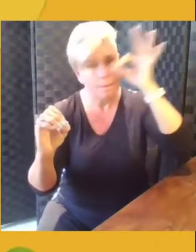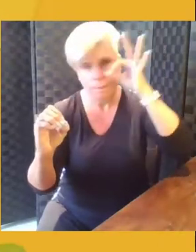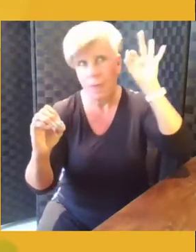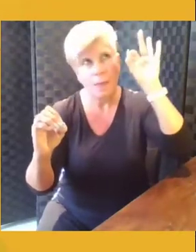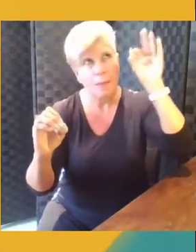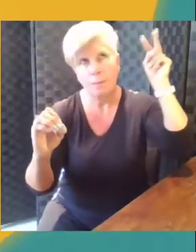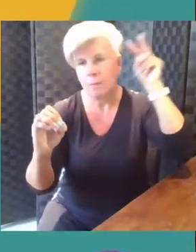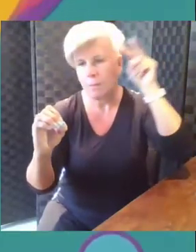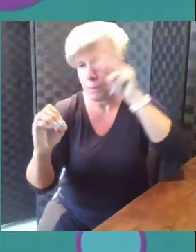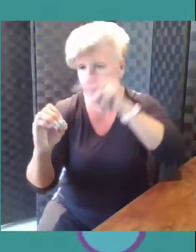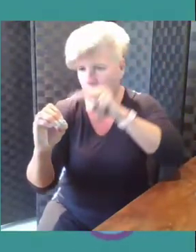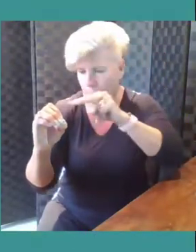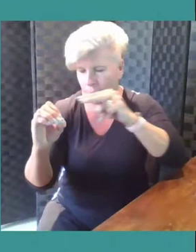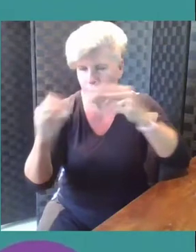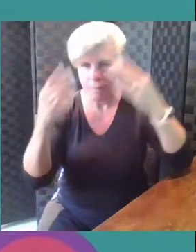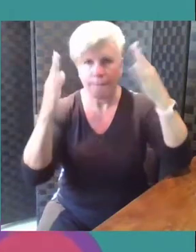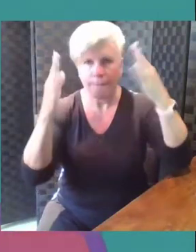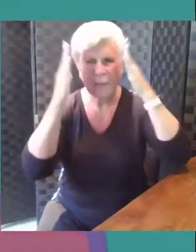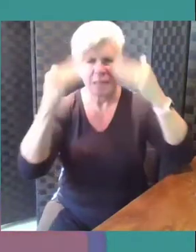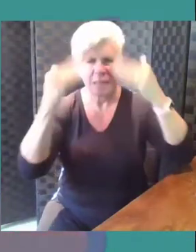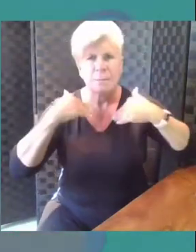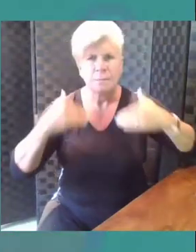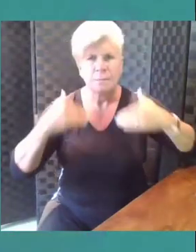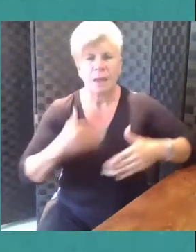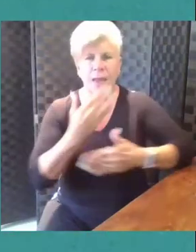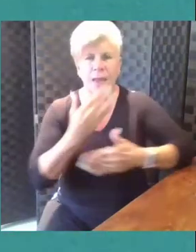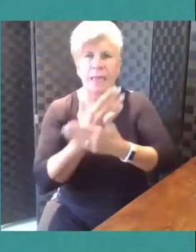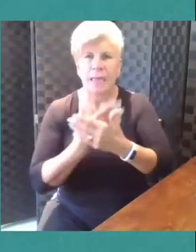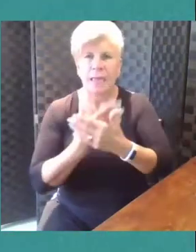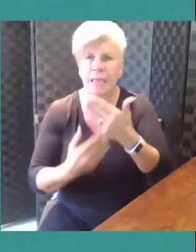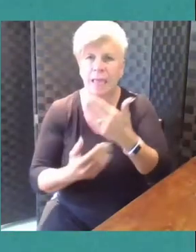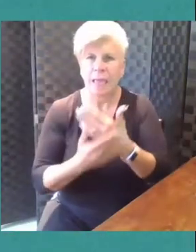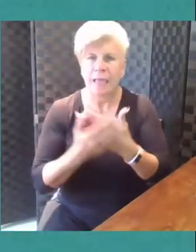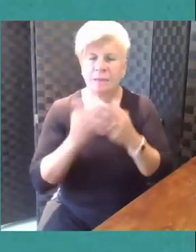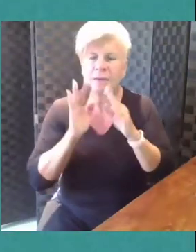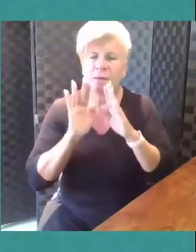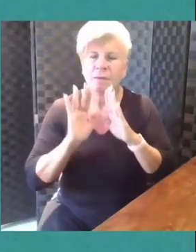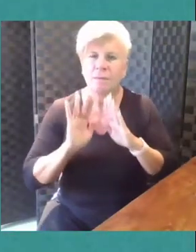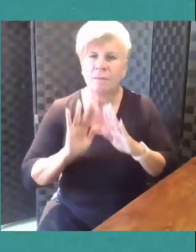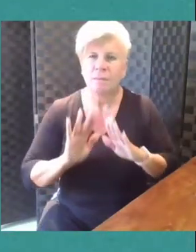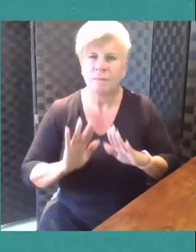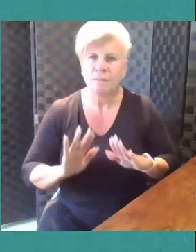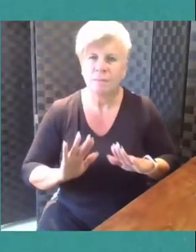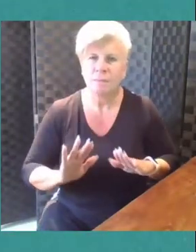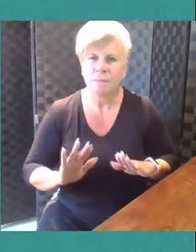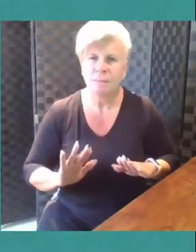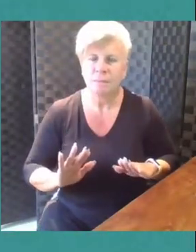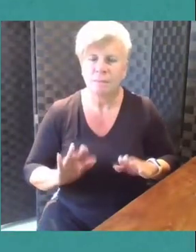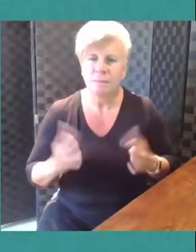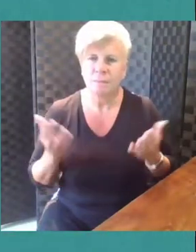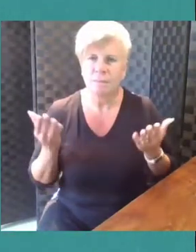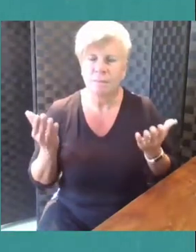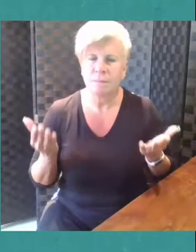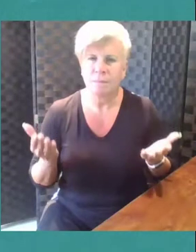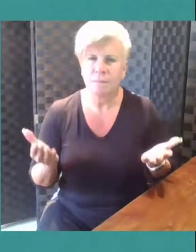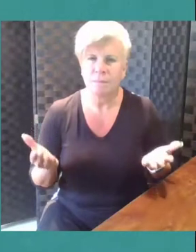Return your attention to your body. Hands. They're still. Can you feel them?